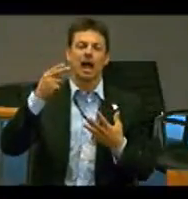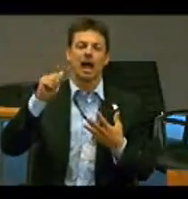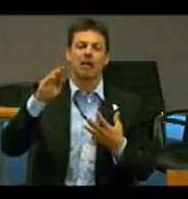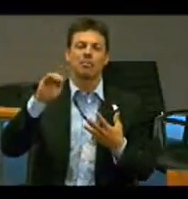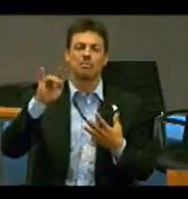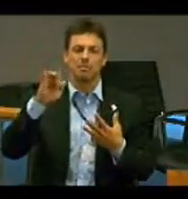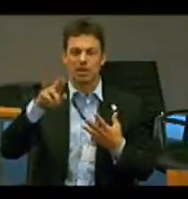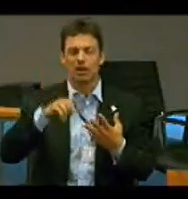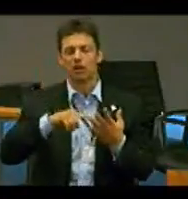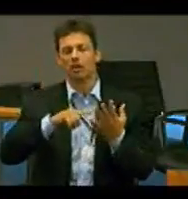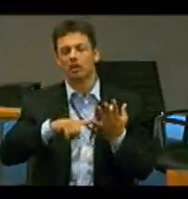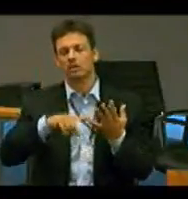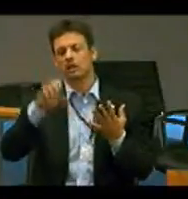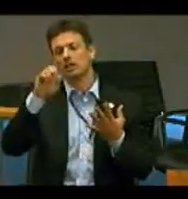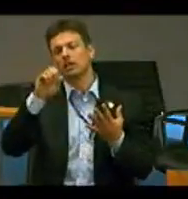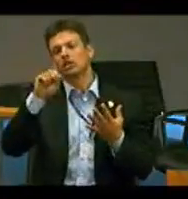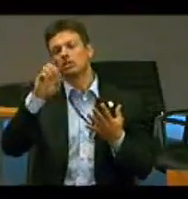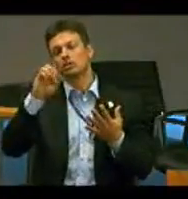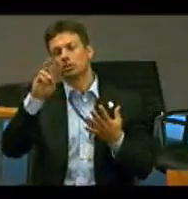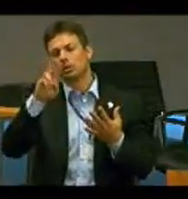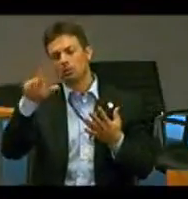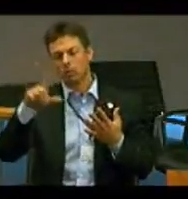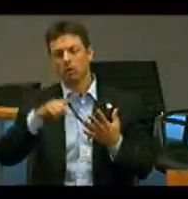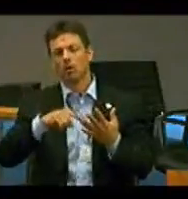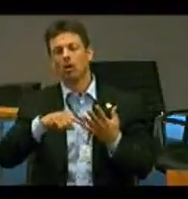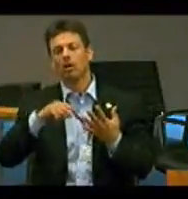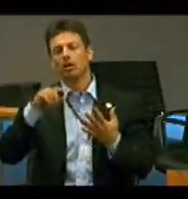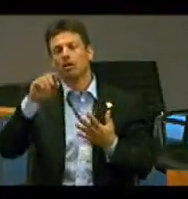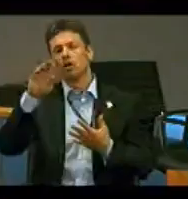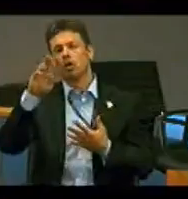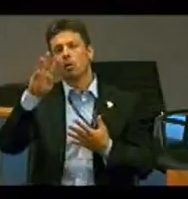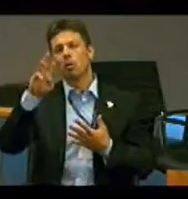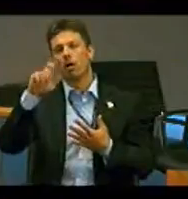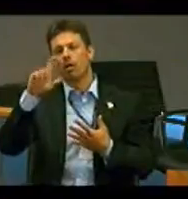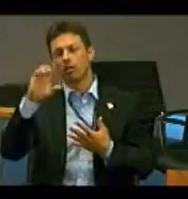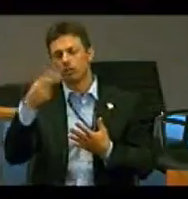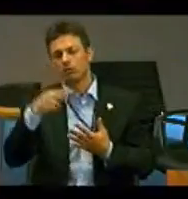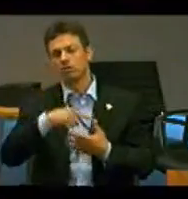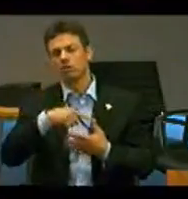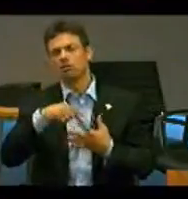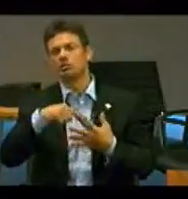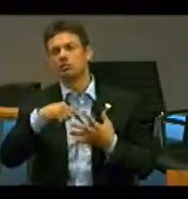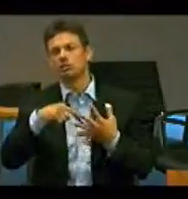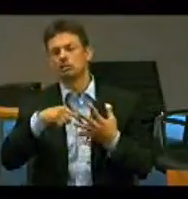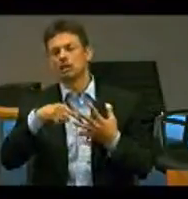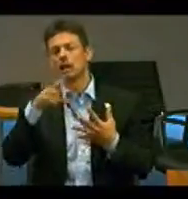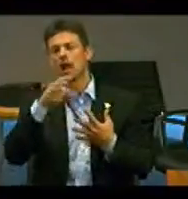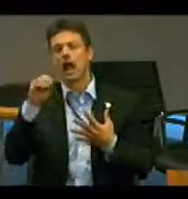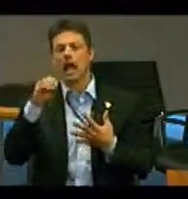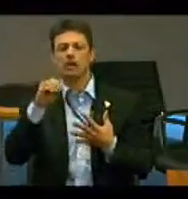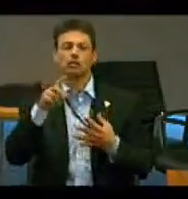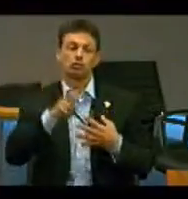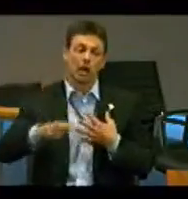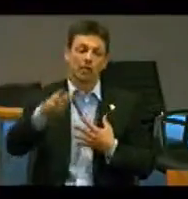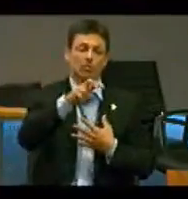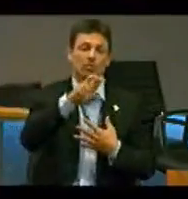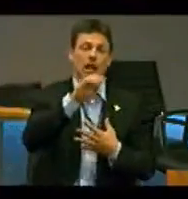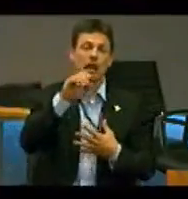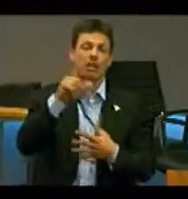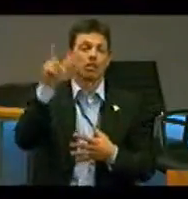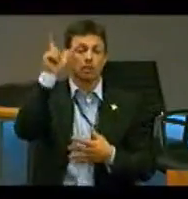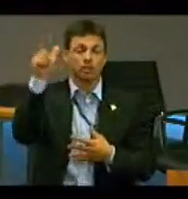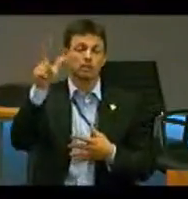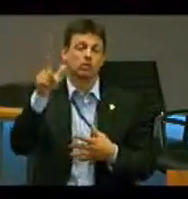Lenora Strasky, Sarah Leigh Sewell, Brian Walsh, and Michelle Yorkman-Ramey for making travel and logistical details for today